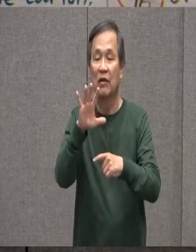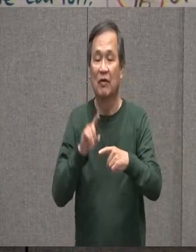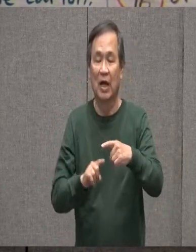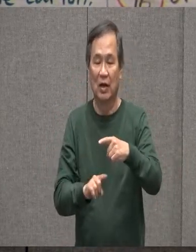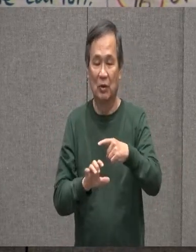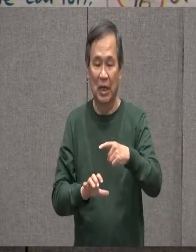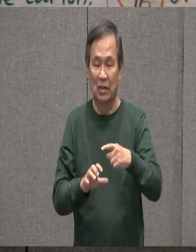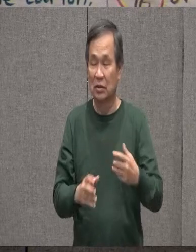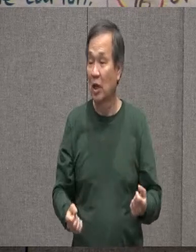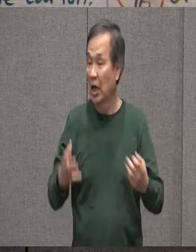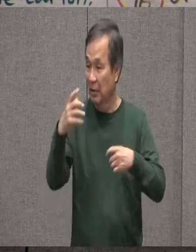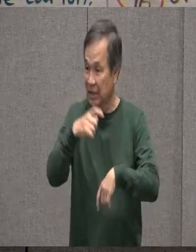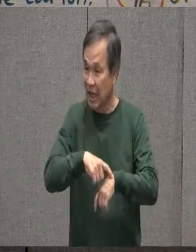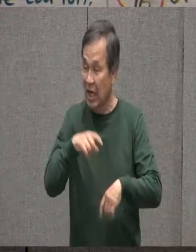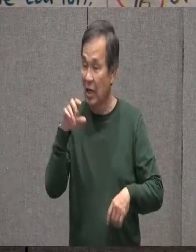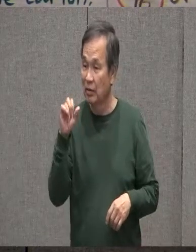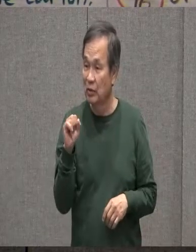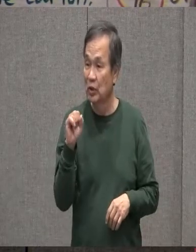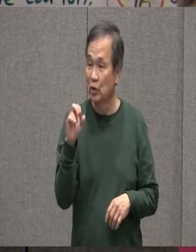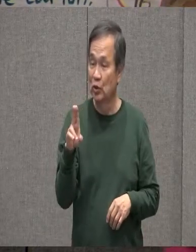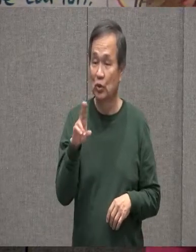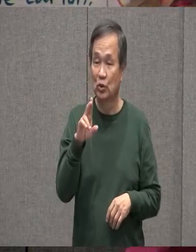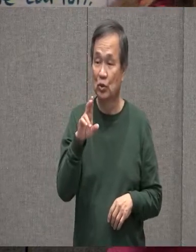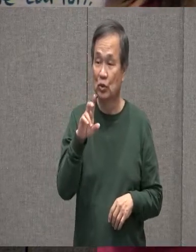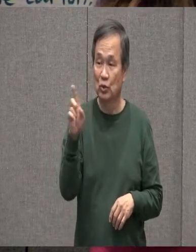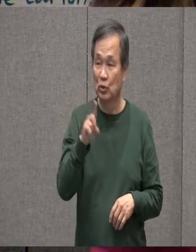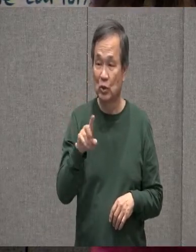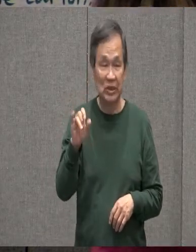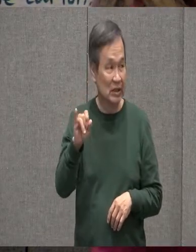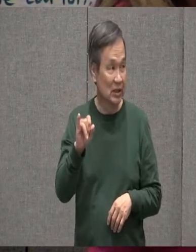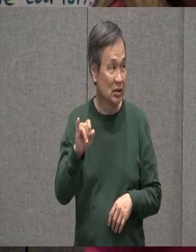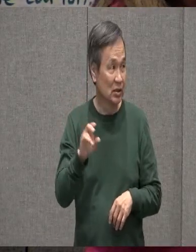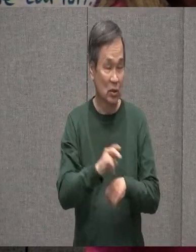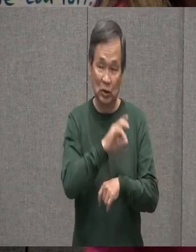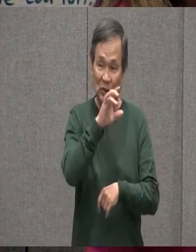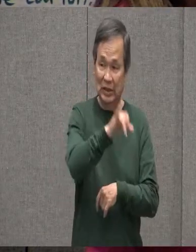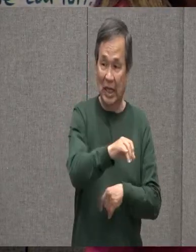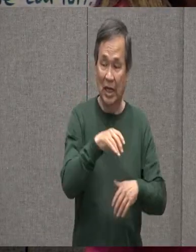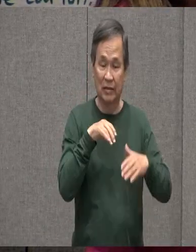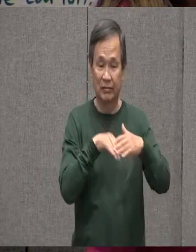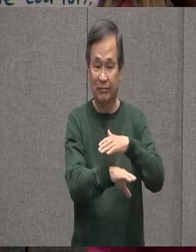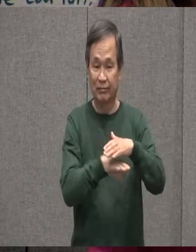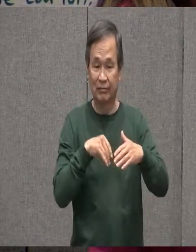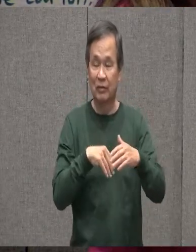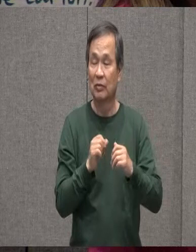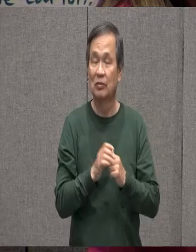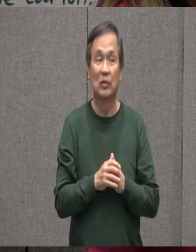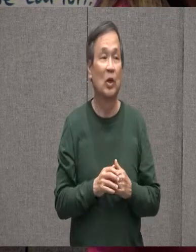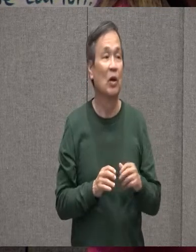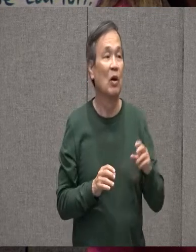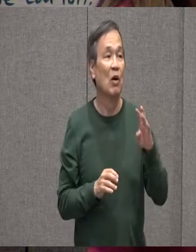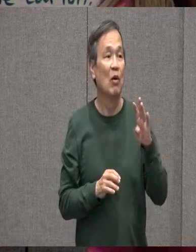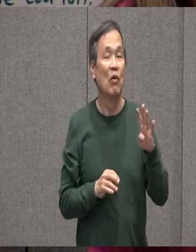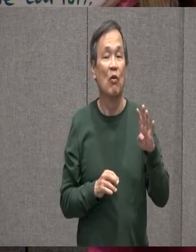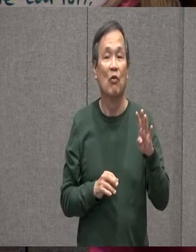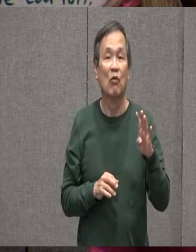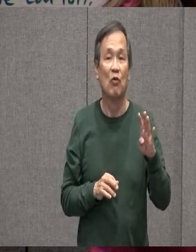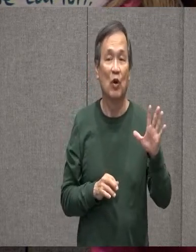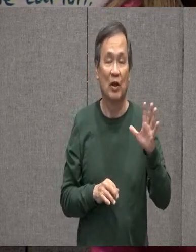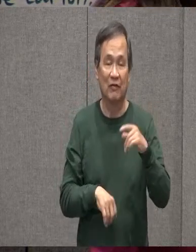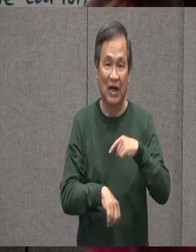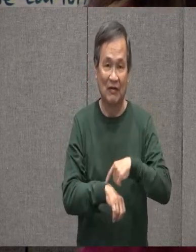Right? I can go ahead and take that and subtract it from the 100. But I can't just do 100 because I'm working with fractions. What do I